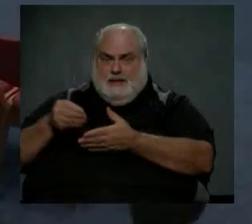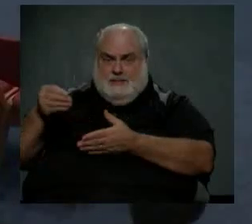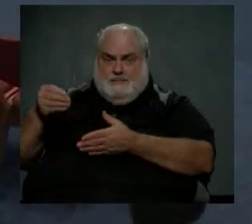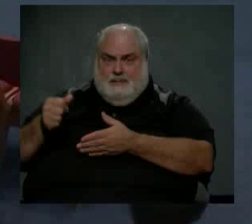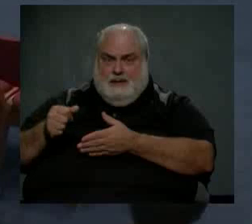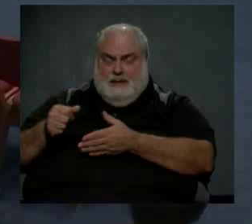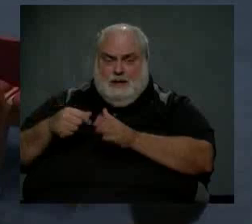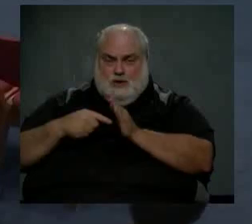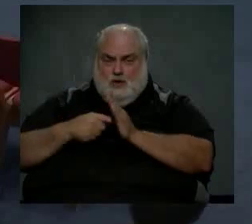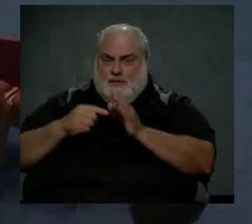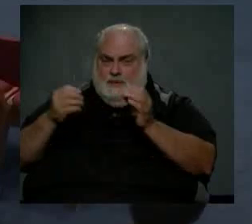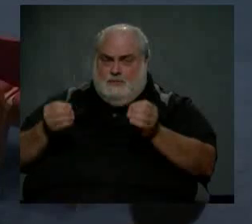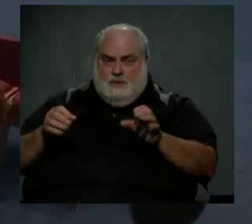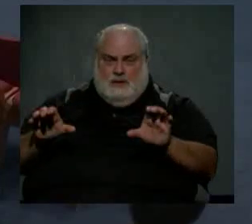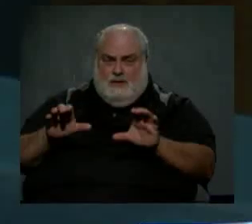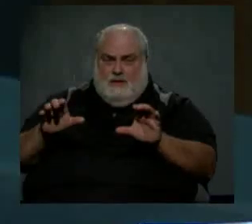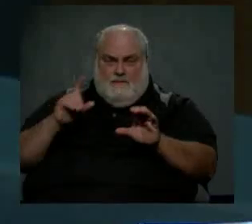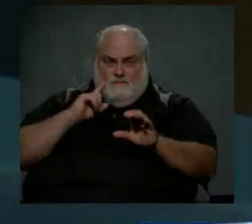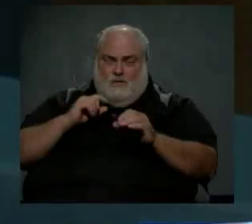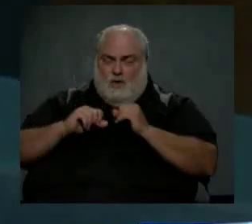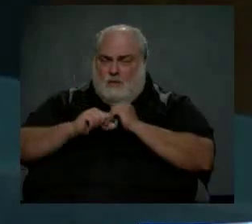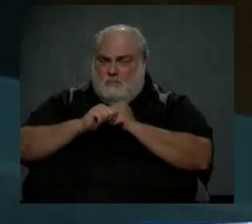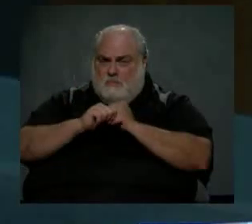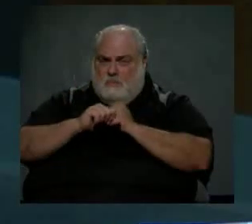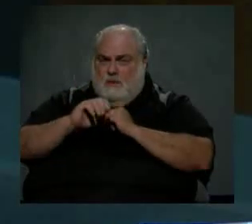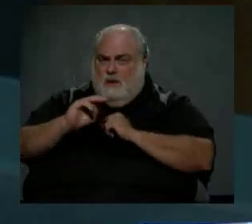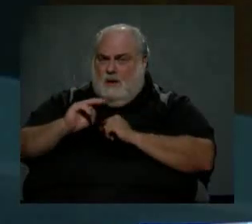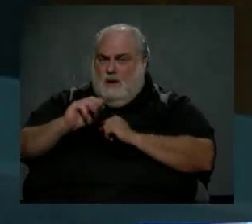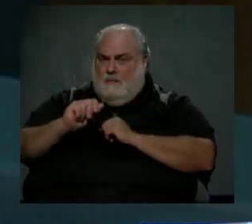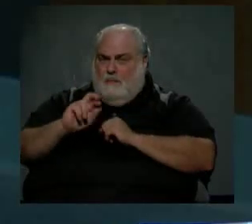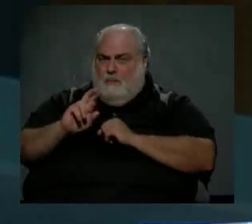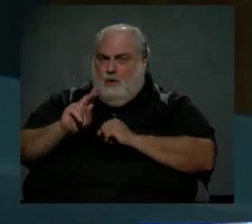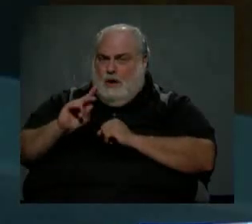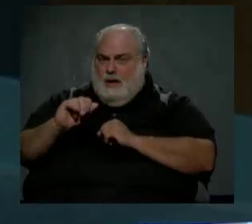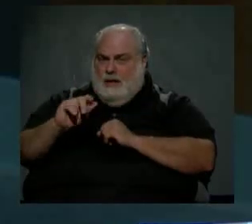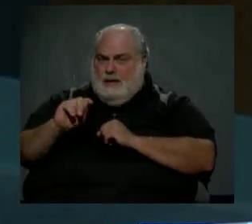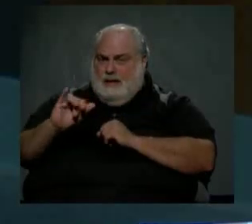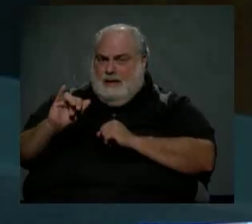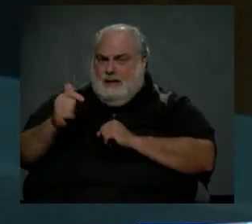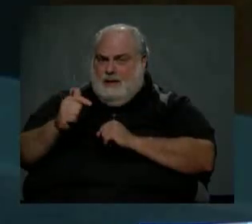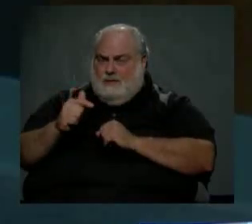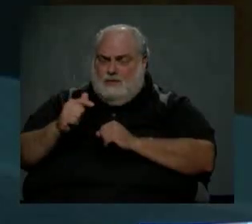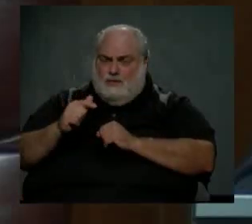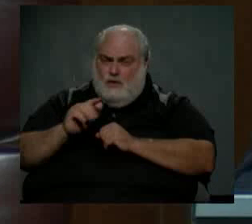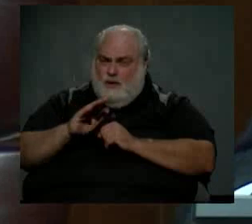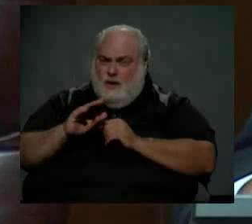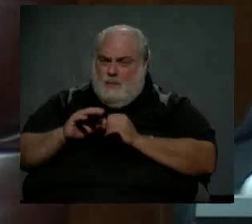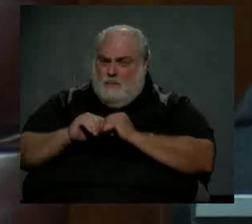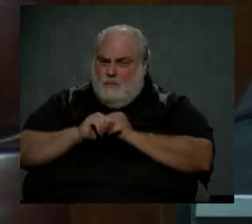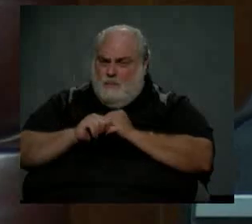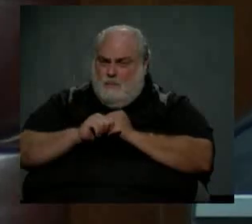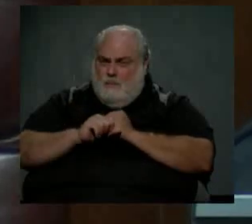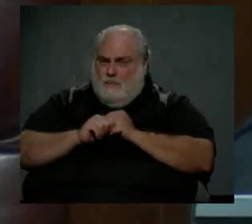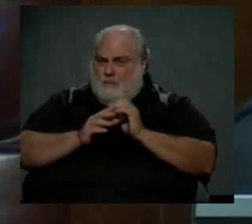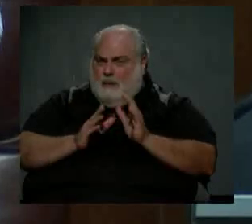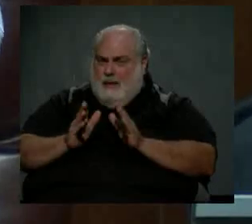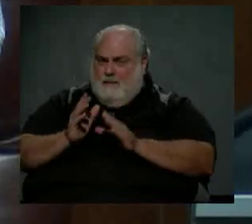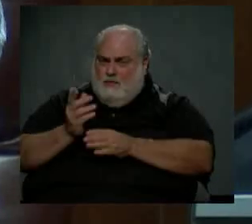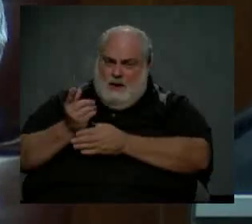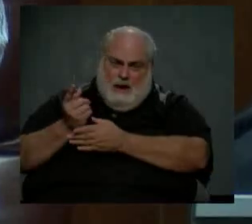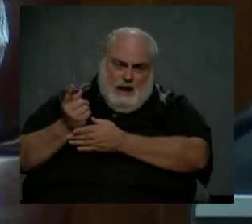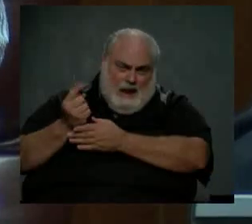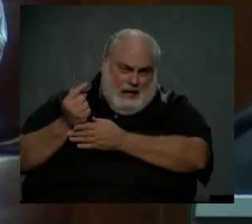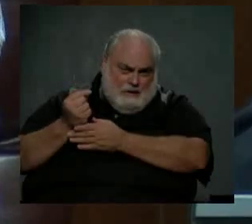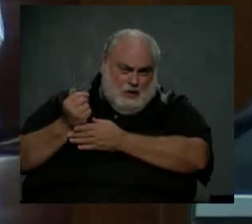show that they do any expenses for marketing and everything, so I would like to see a copy of their marketing plan for the last year or for at least